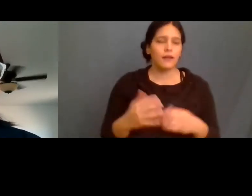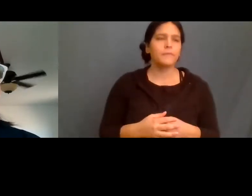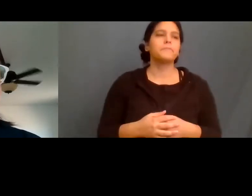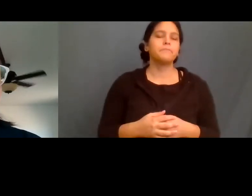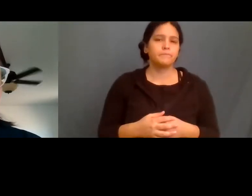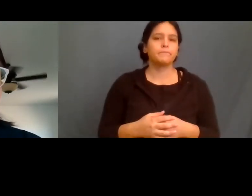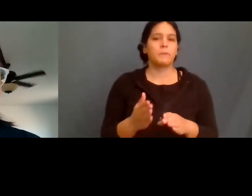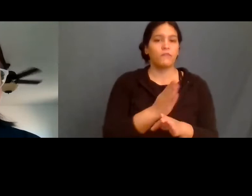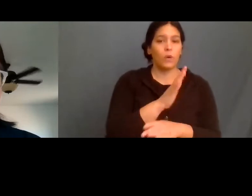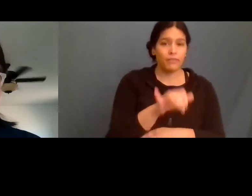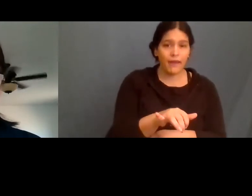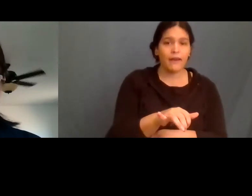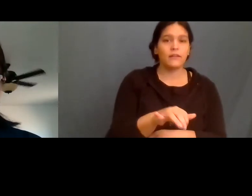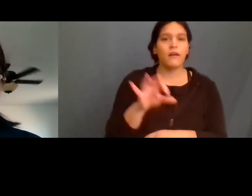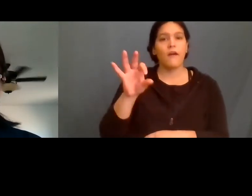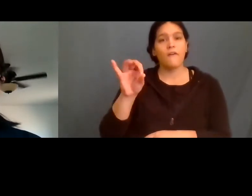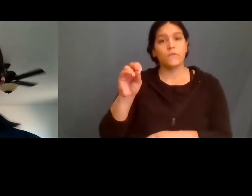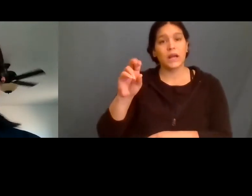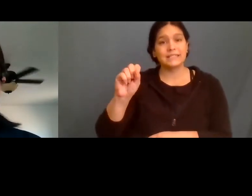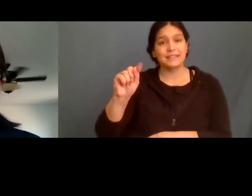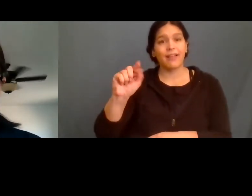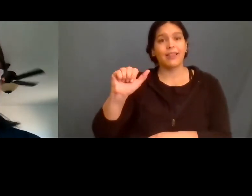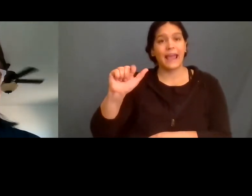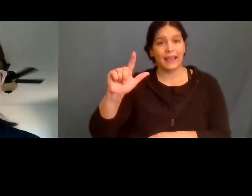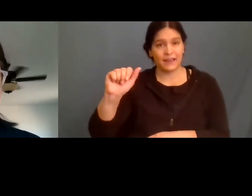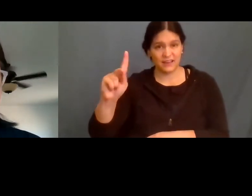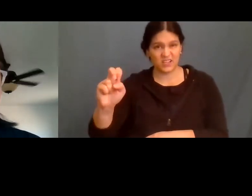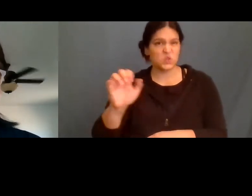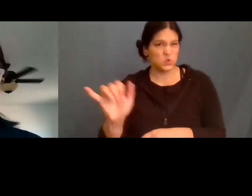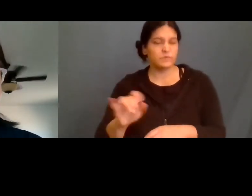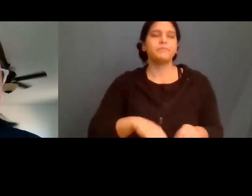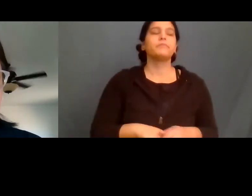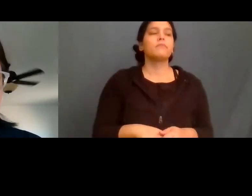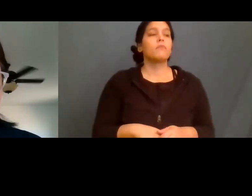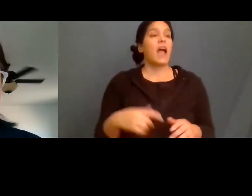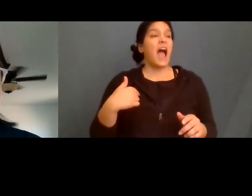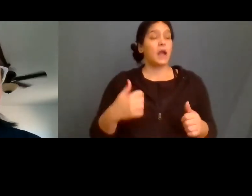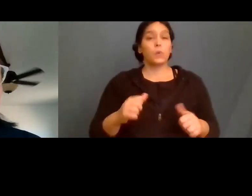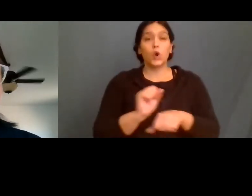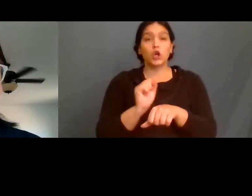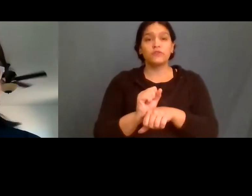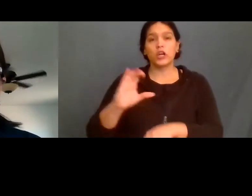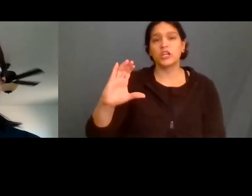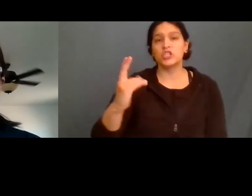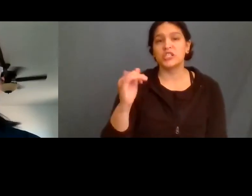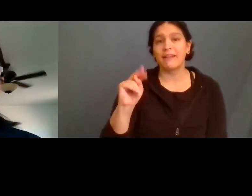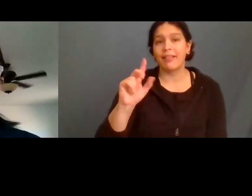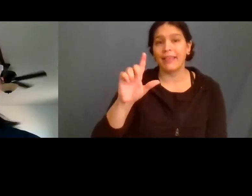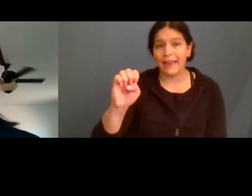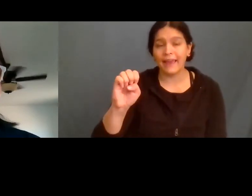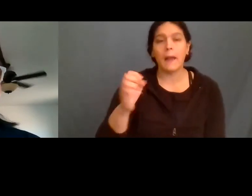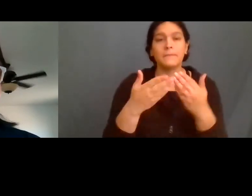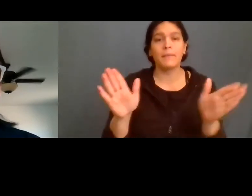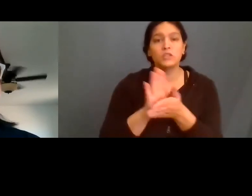Prior to that, I worked with Chinle Public Schools for over 20 years, and every day it was